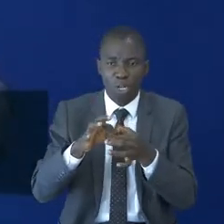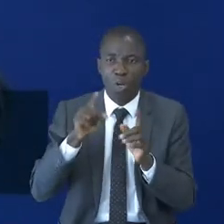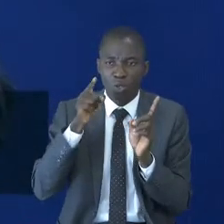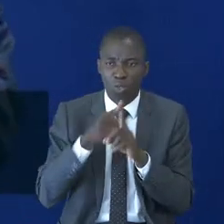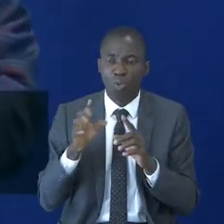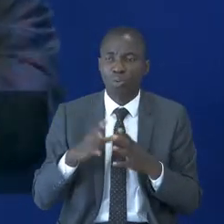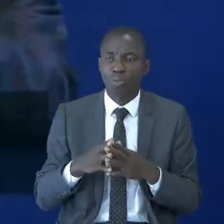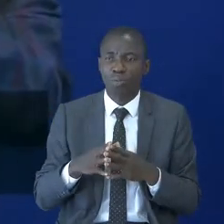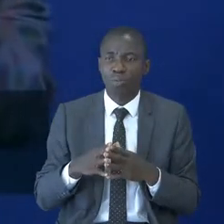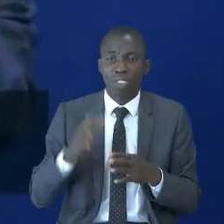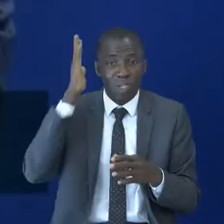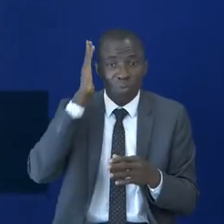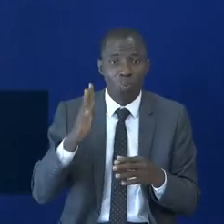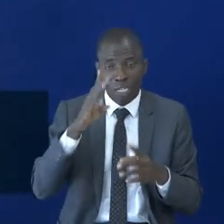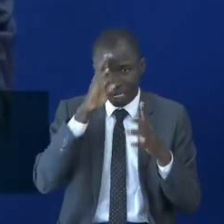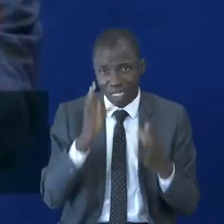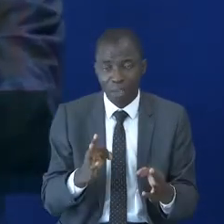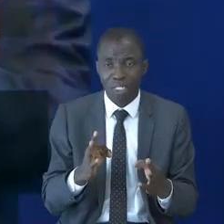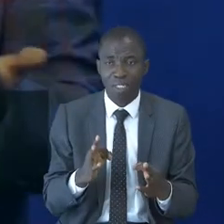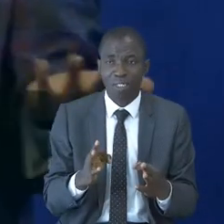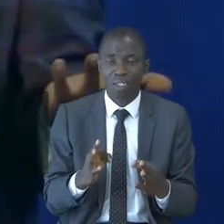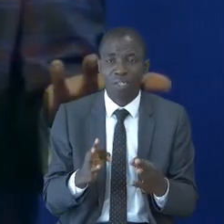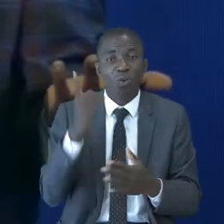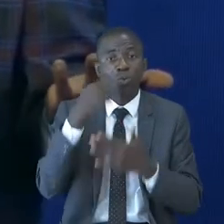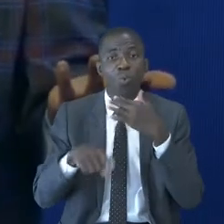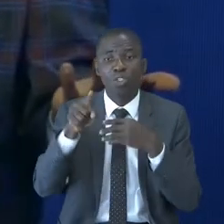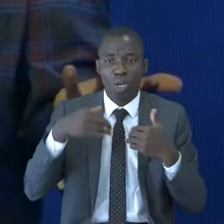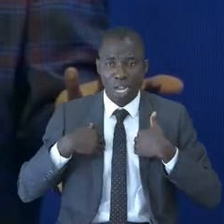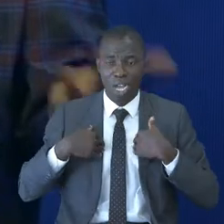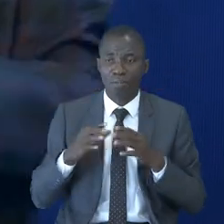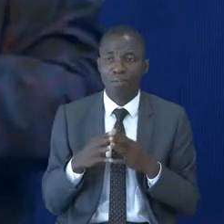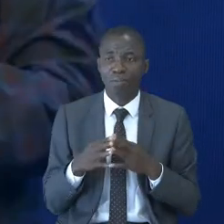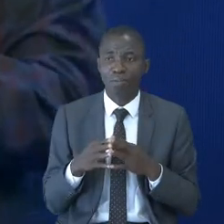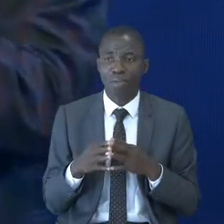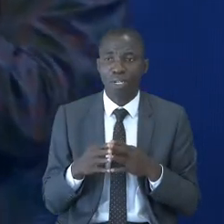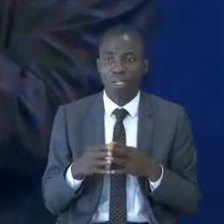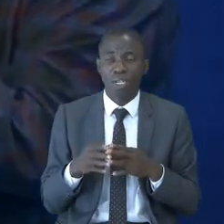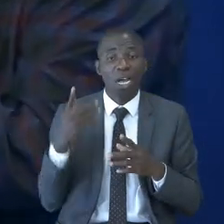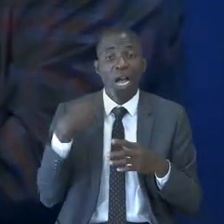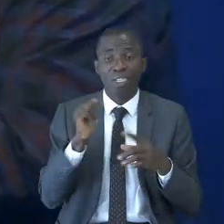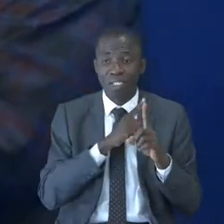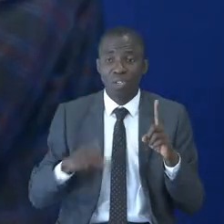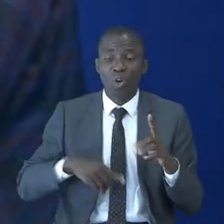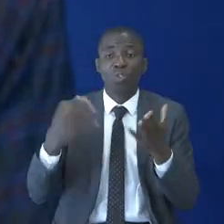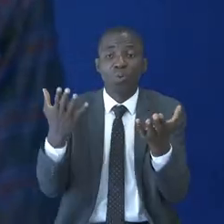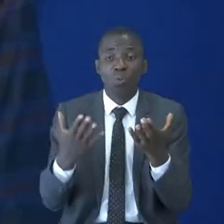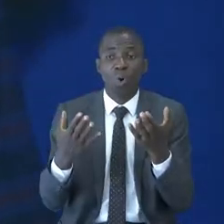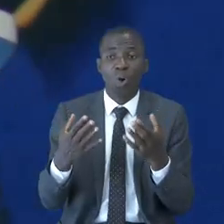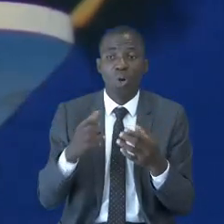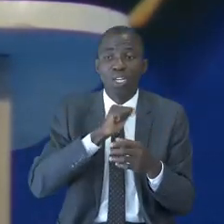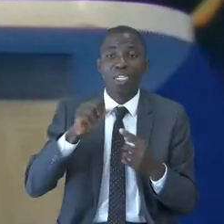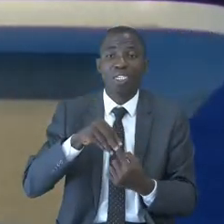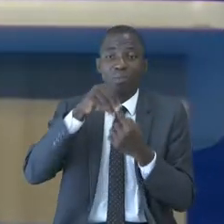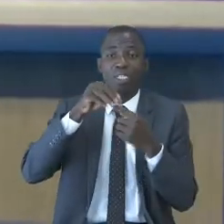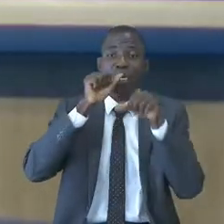to will determine what you have. And the Lord wants a special blessing